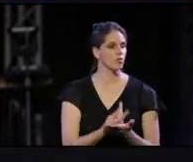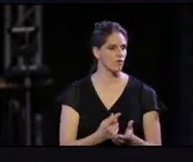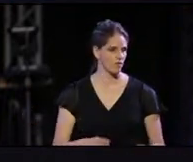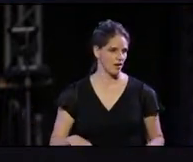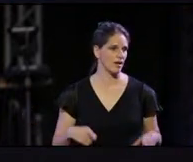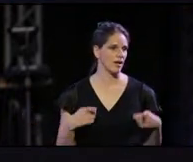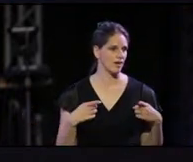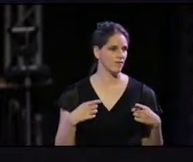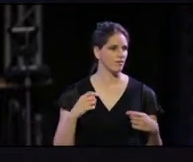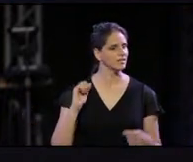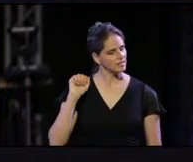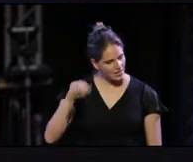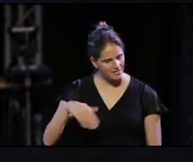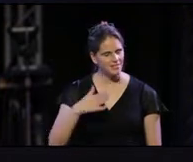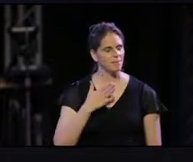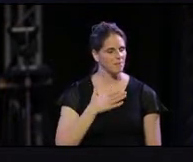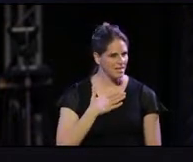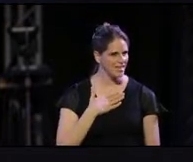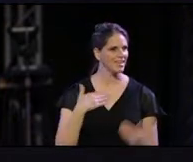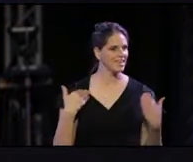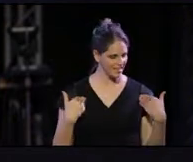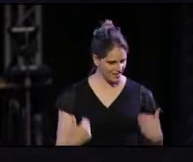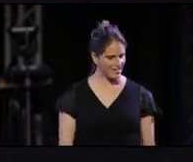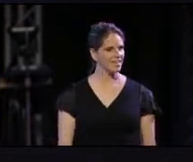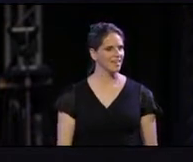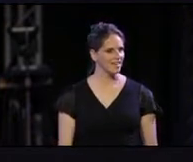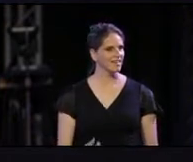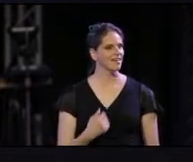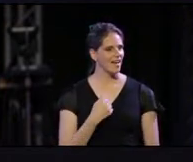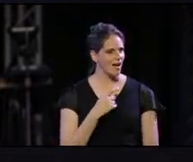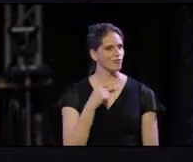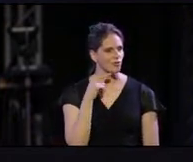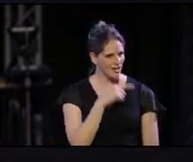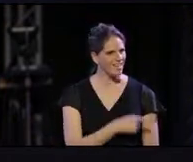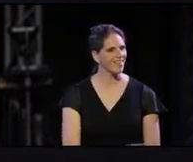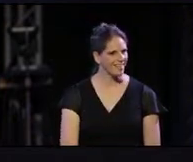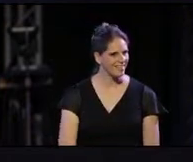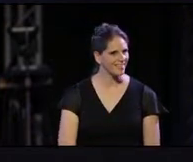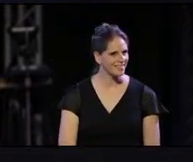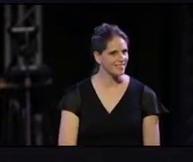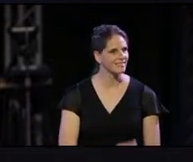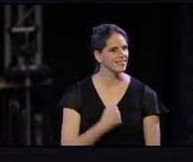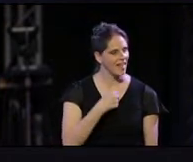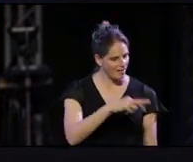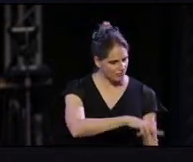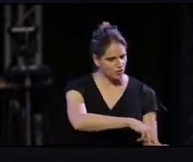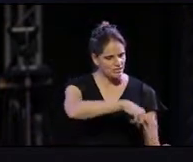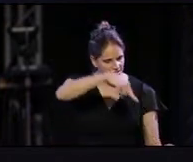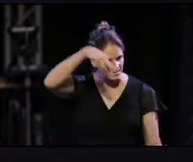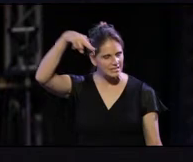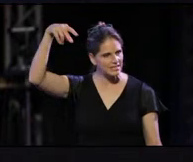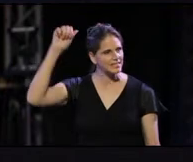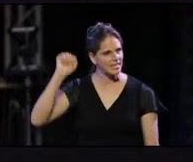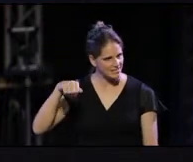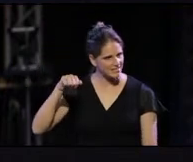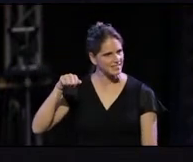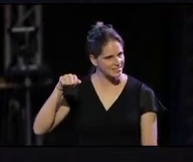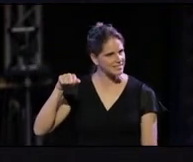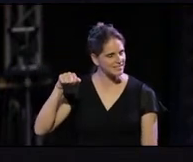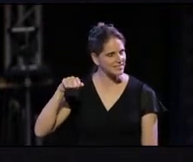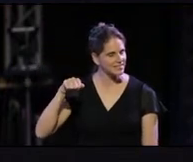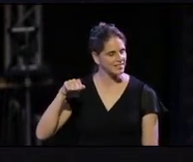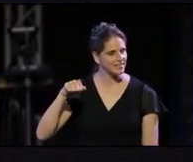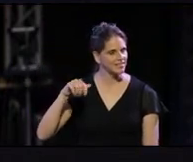Yes, it's me. Yes, I'm real. Yes, I've risen from the dead. And yes, I